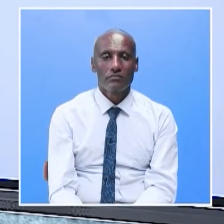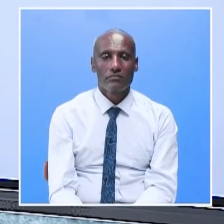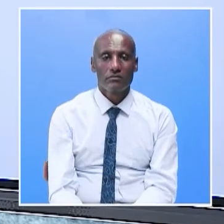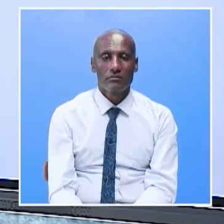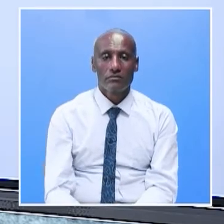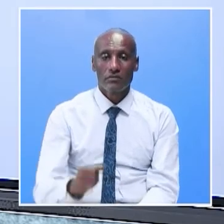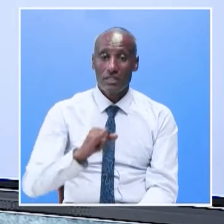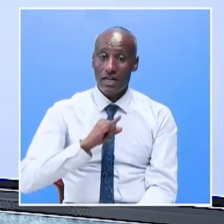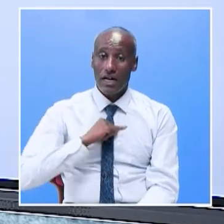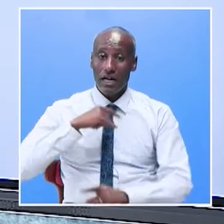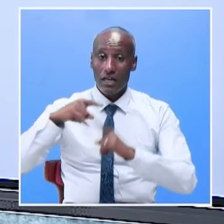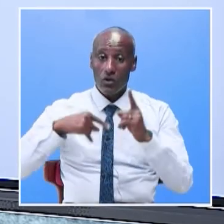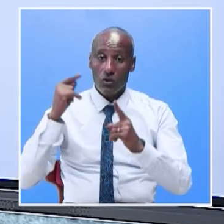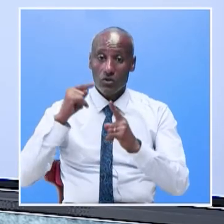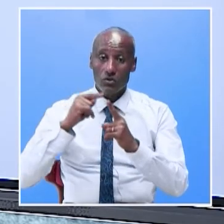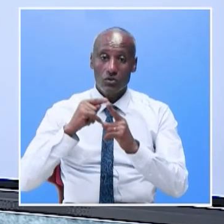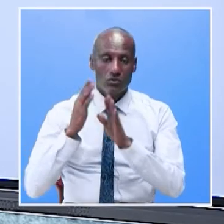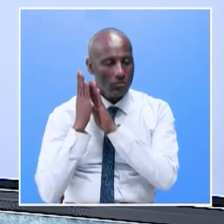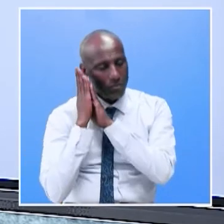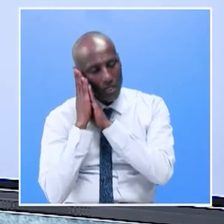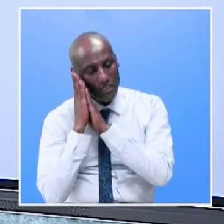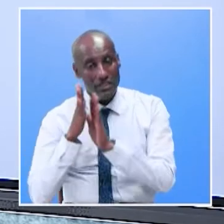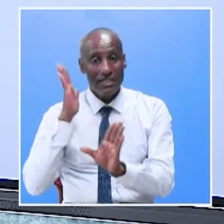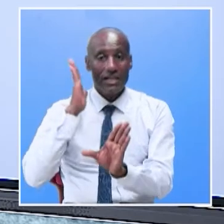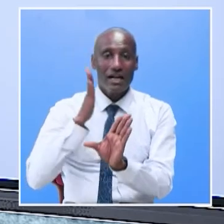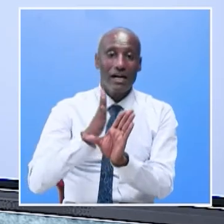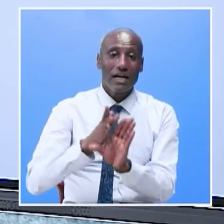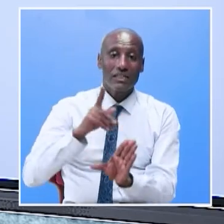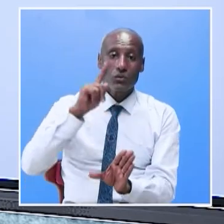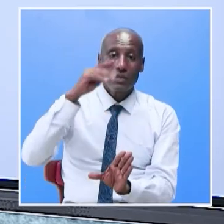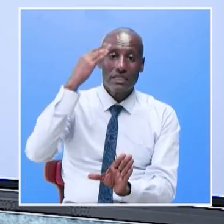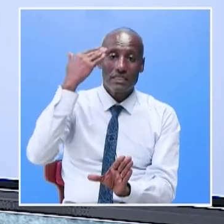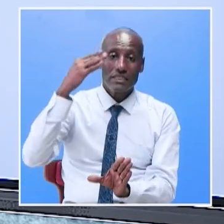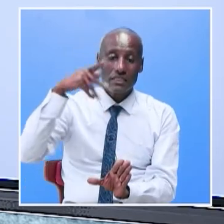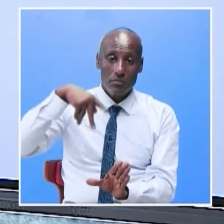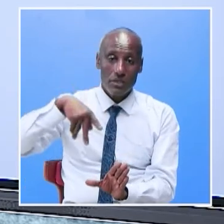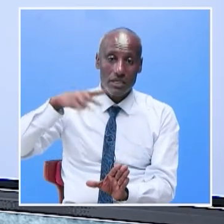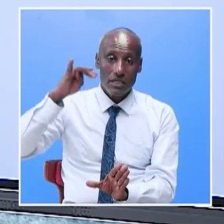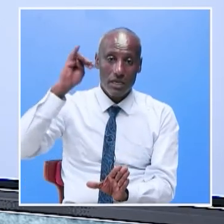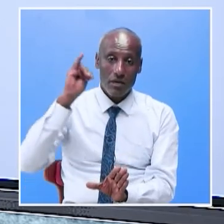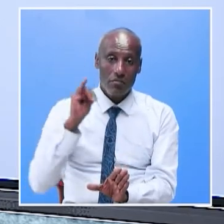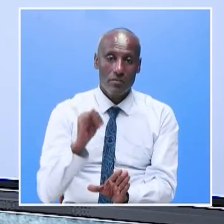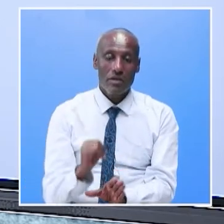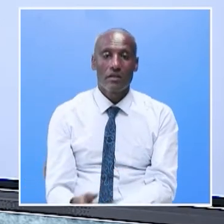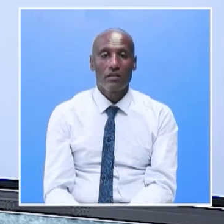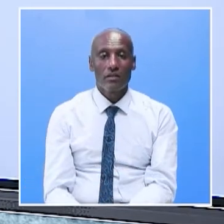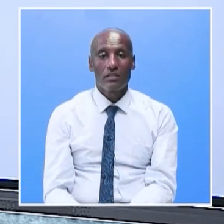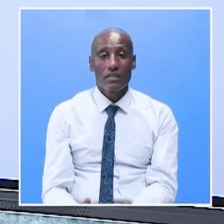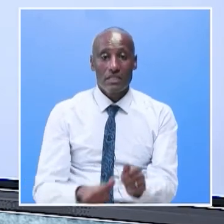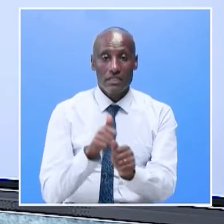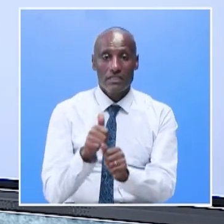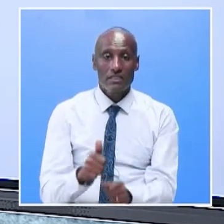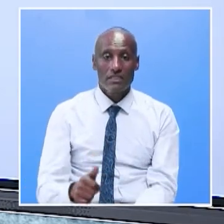I go to bed at 1:30 p.m. Bravo. The next one